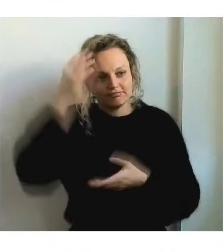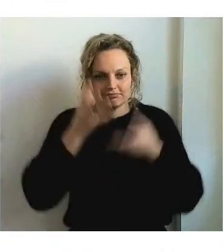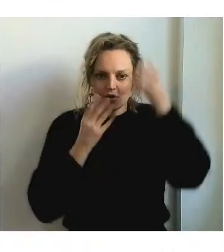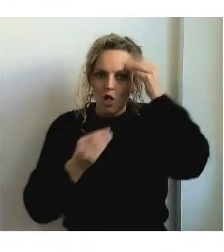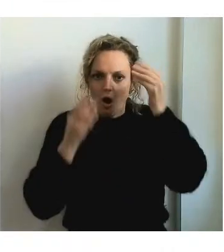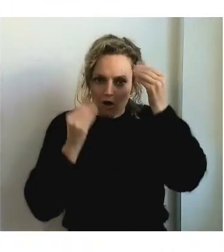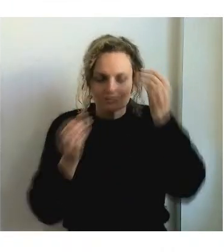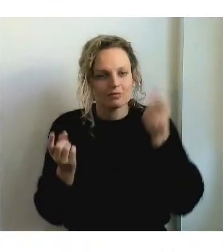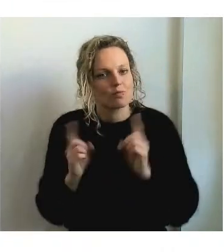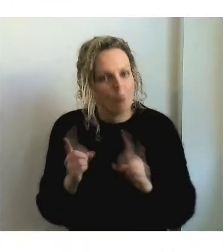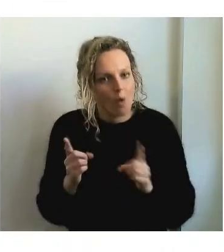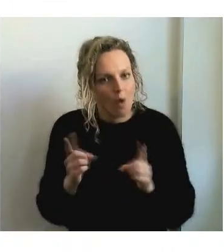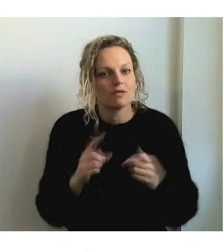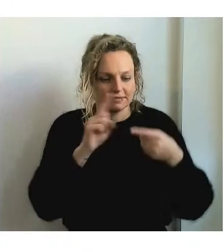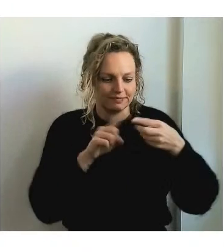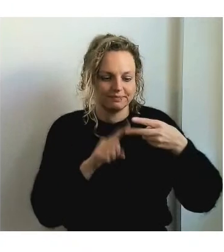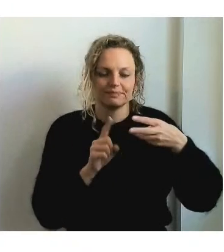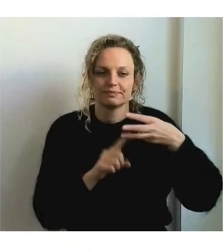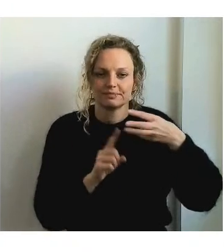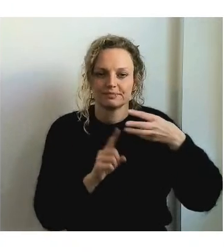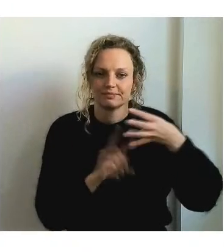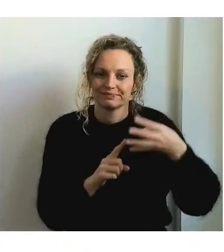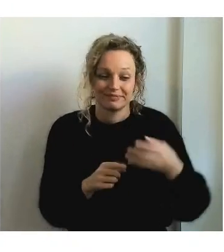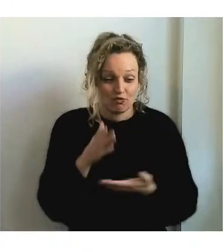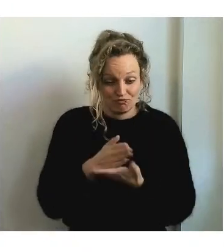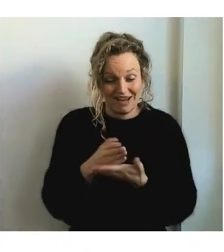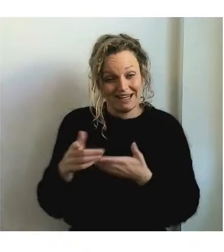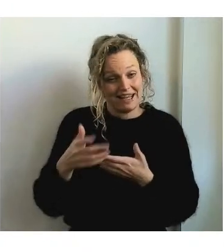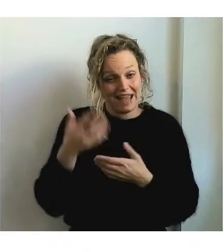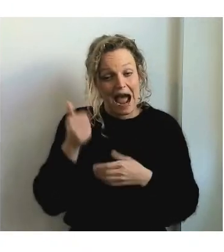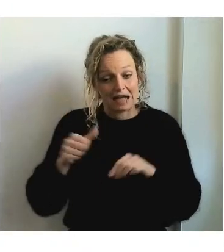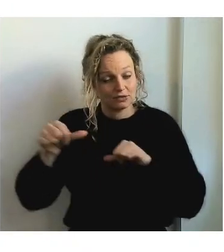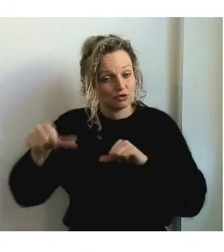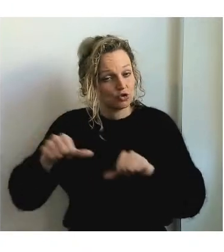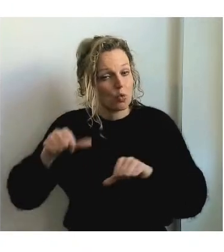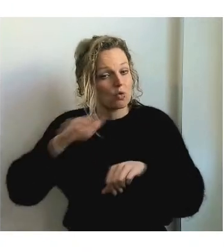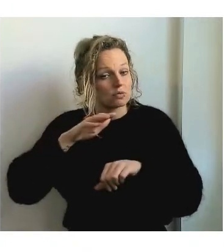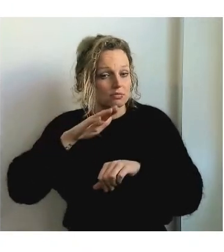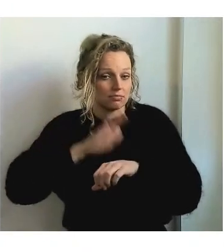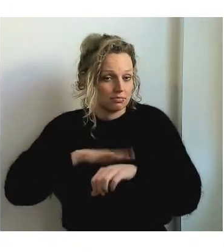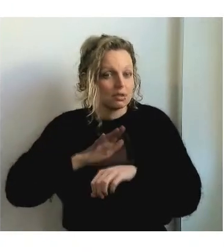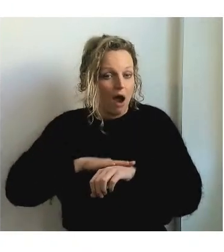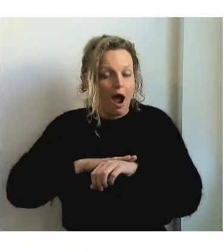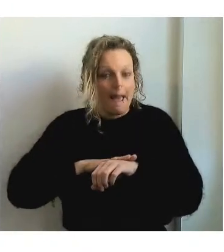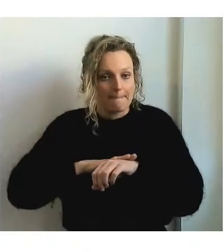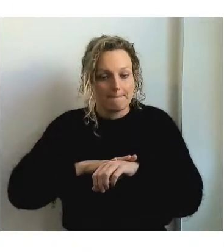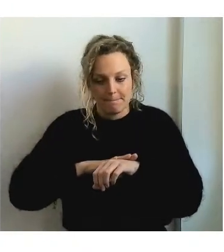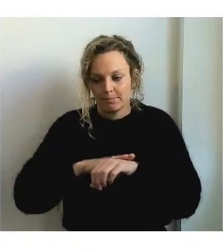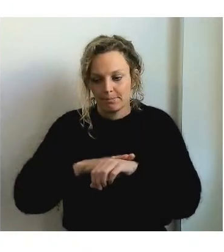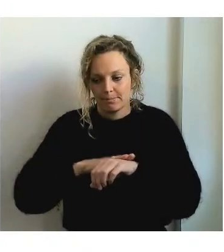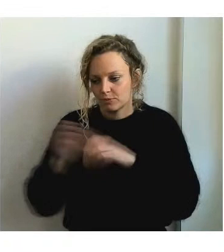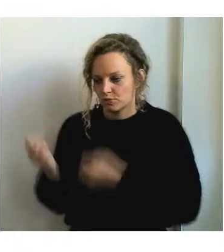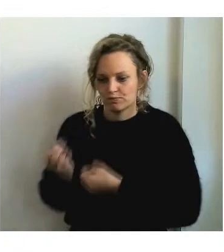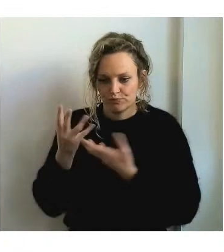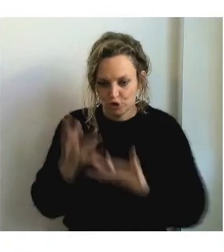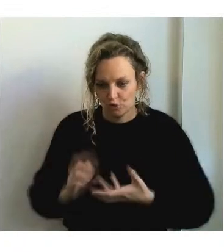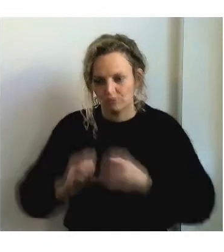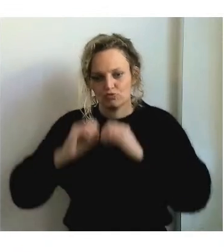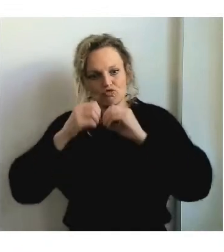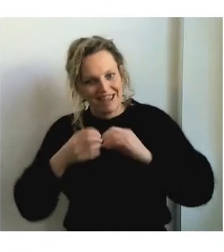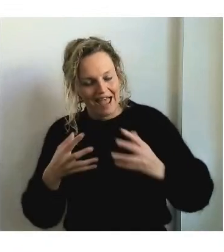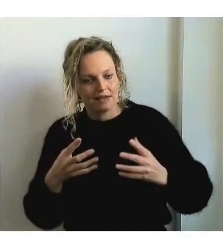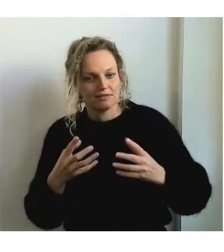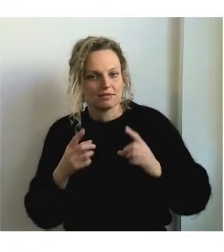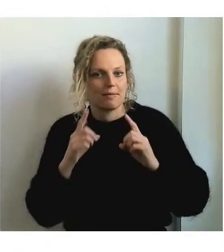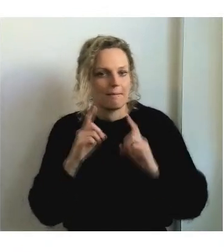this was emergency. It was a short time scale, so there were different ways in which we tried to build in the possibility